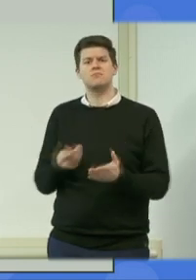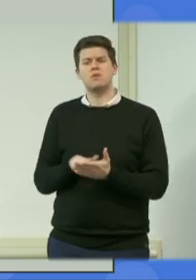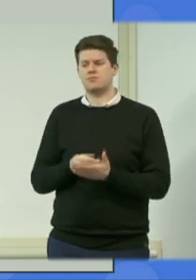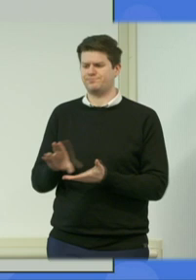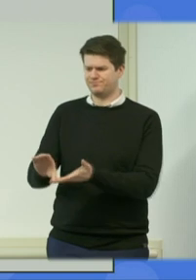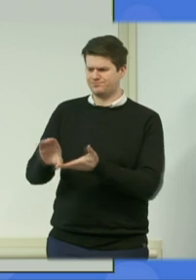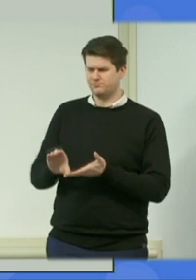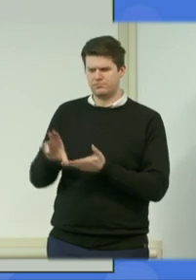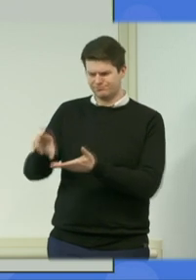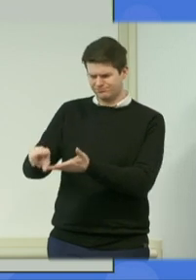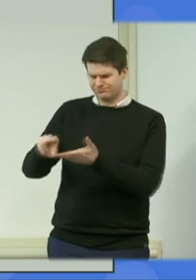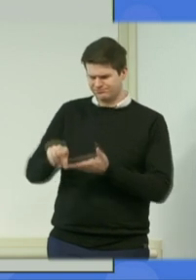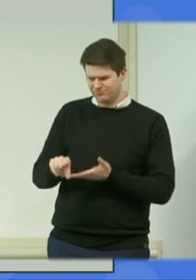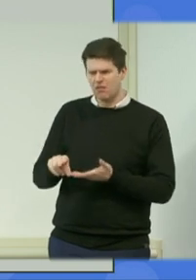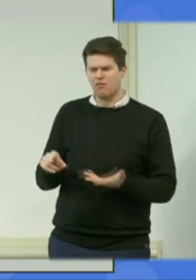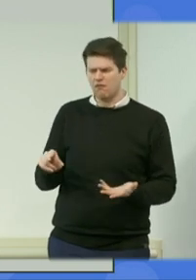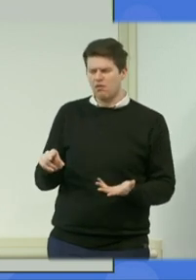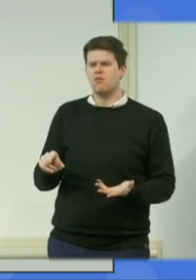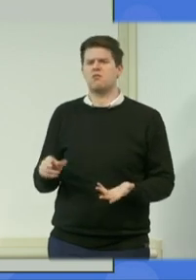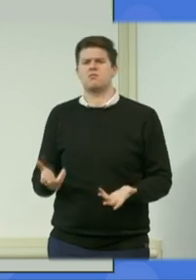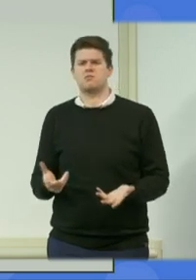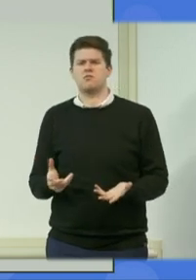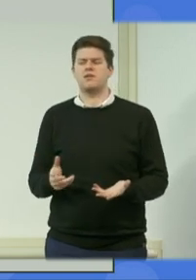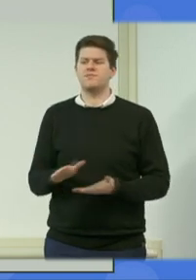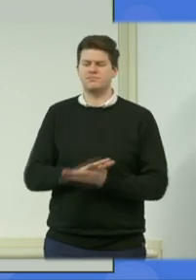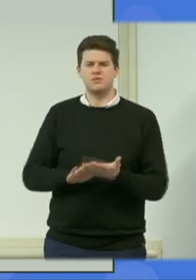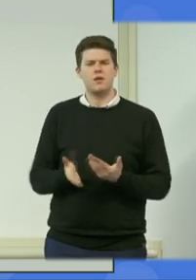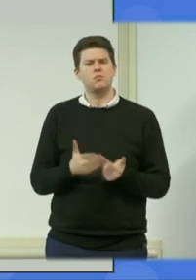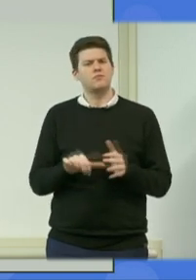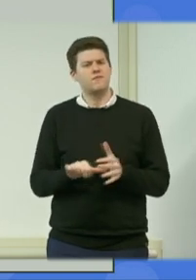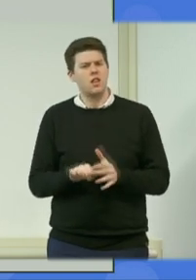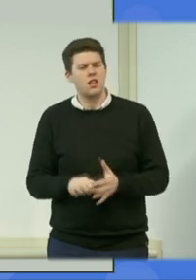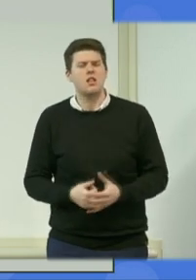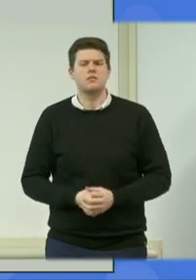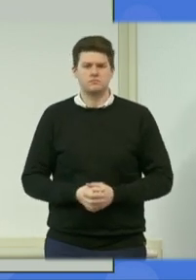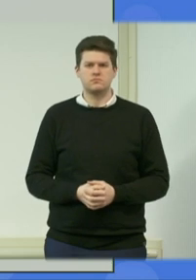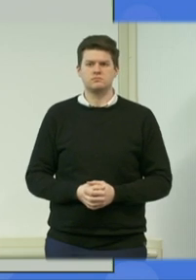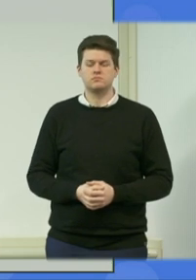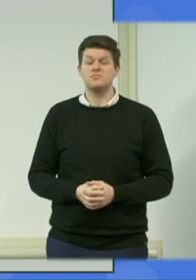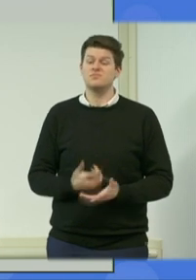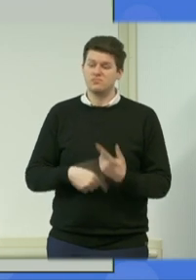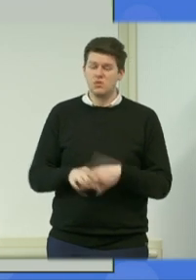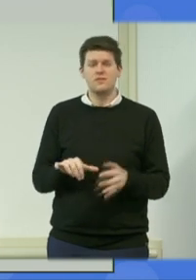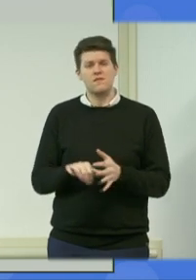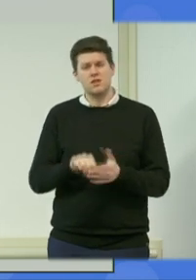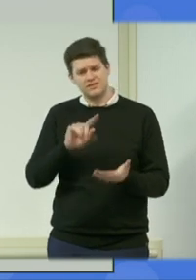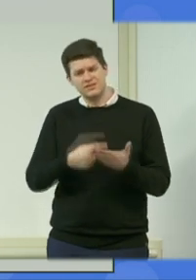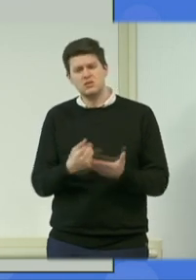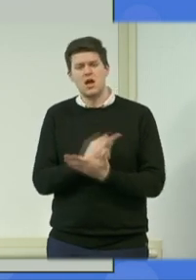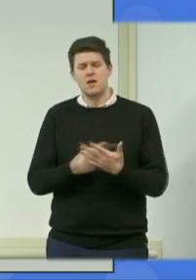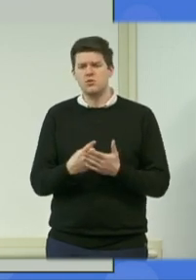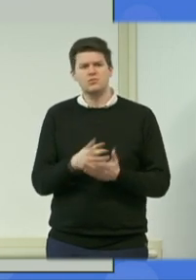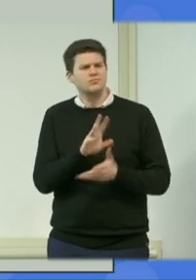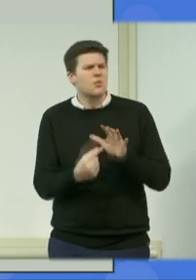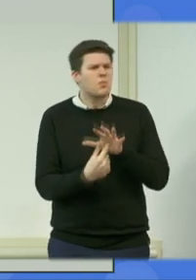and less money was coming. And that brought a different dynamic to the budget discussion. That meant we had to make some difficult choices about priorities